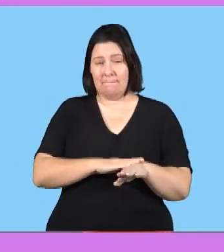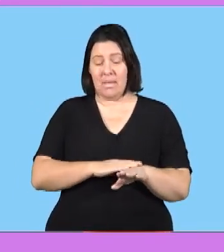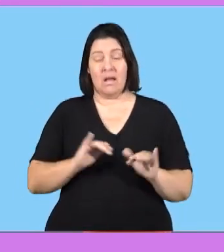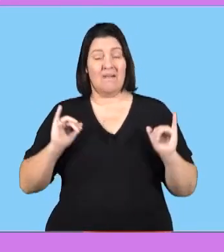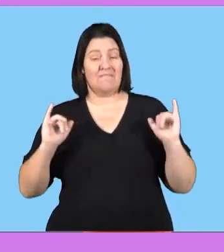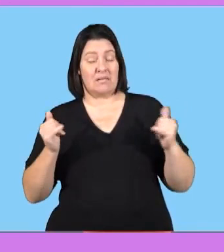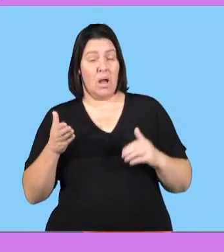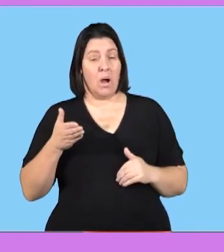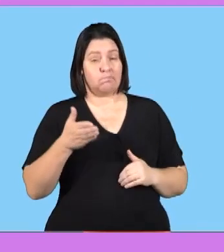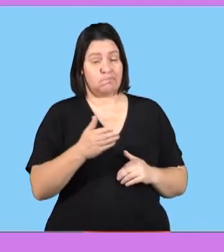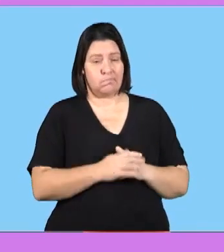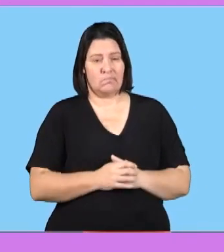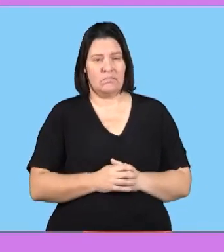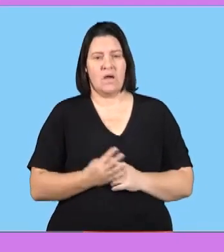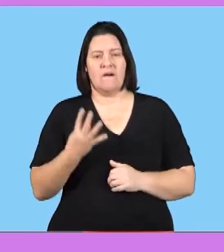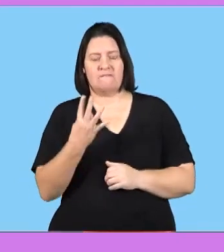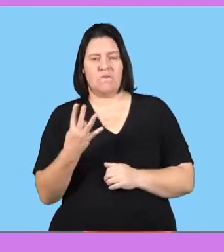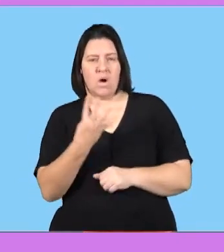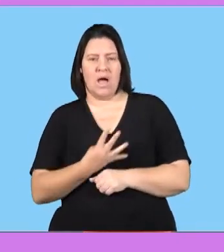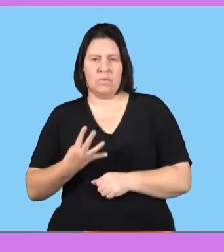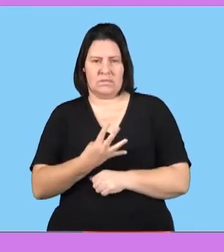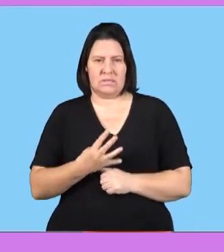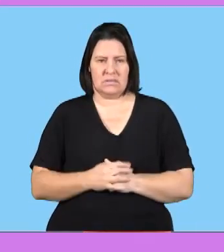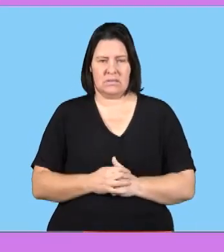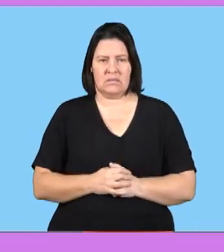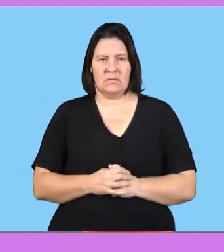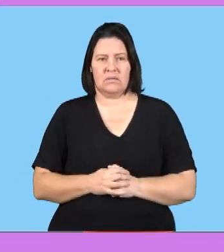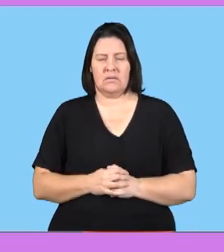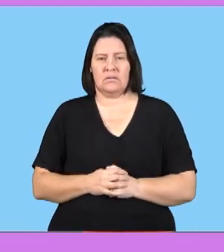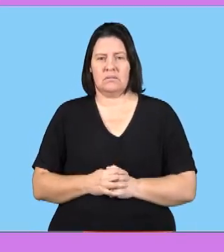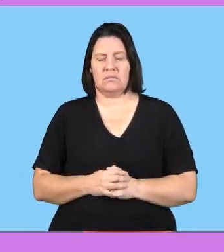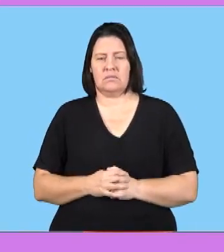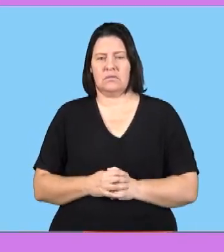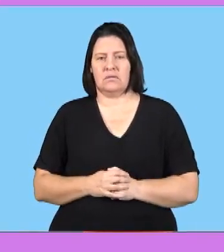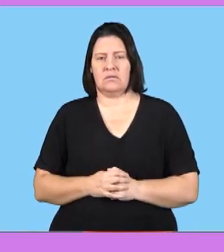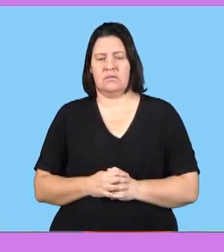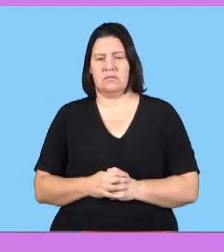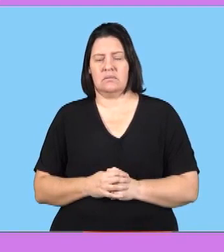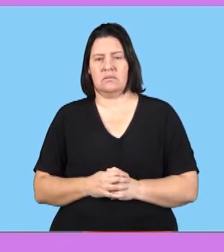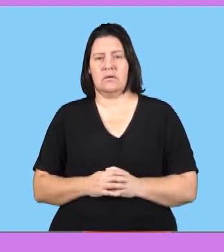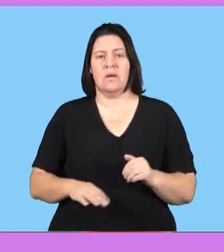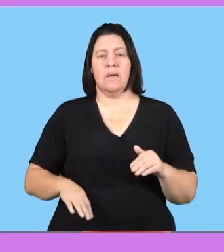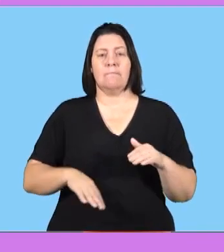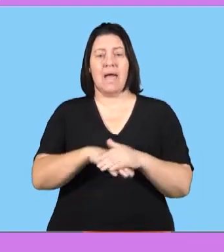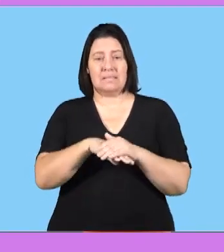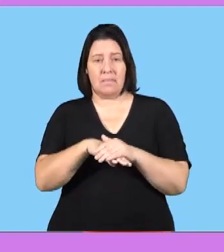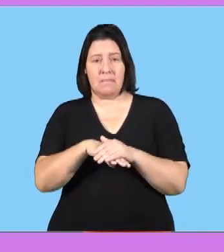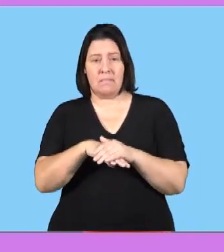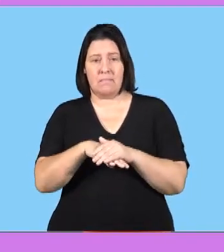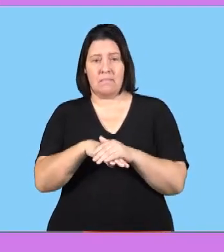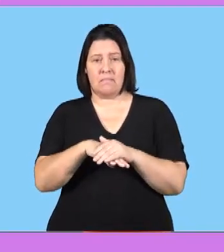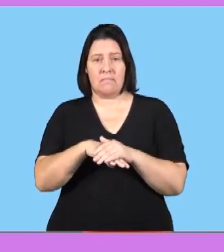time they can spend at the concert is 4 hours. Remember, the maximum refers